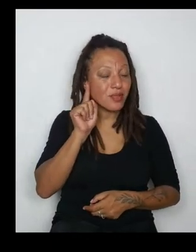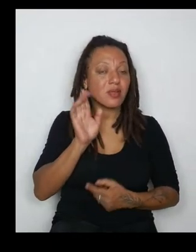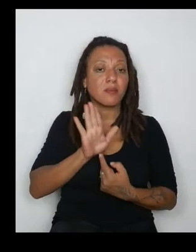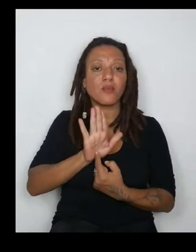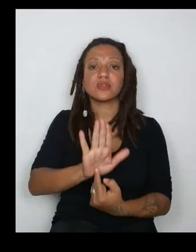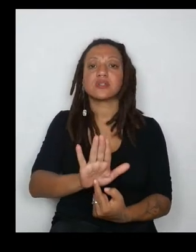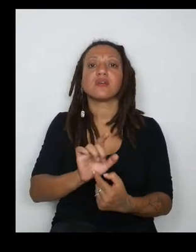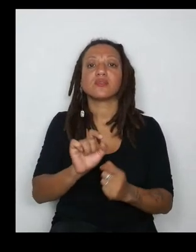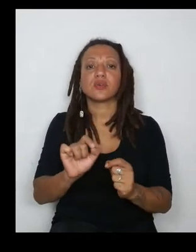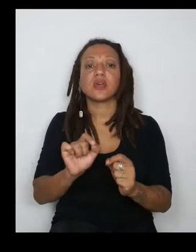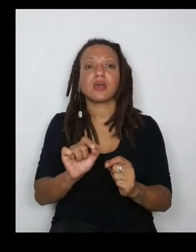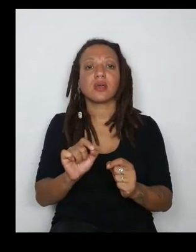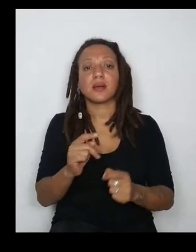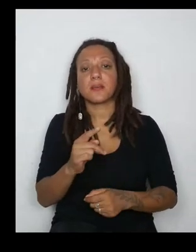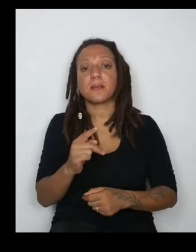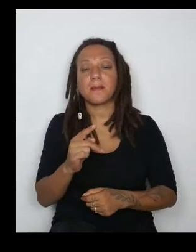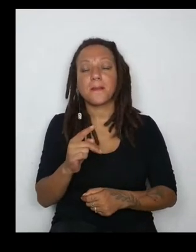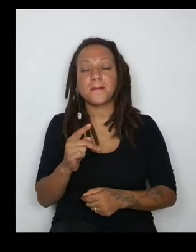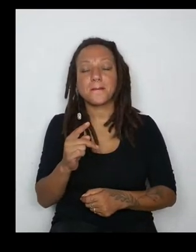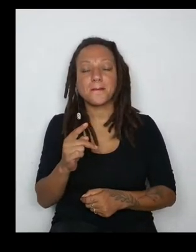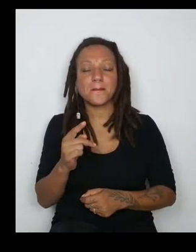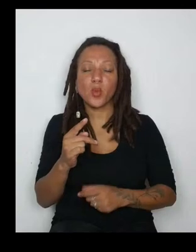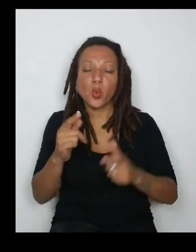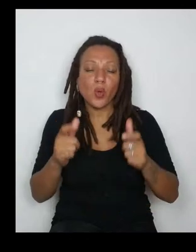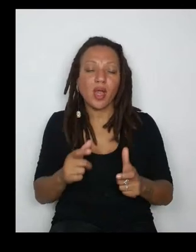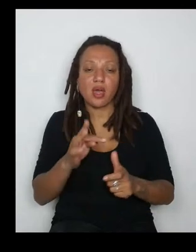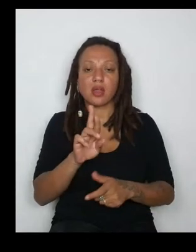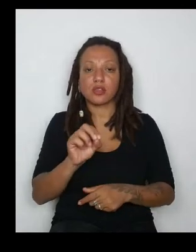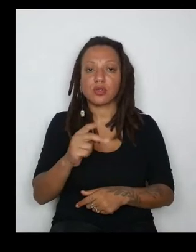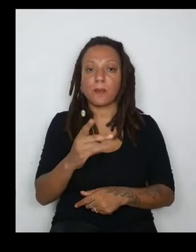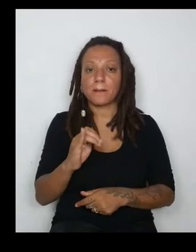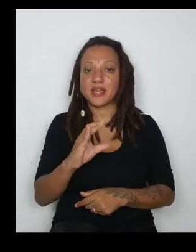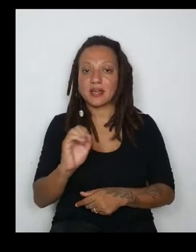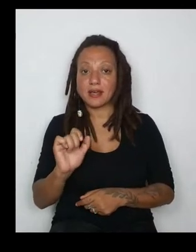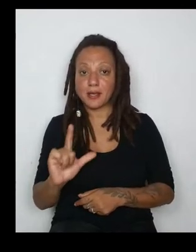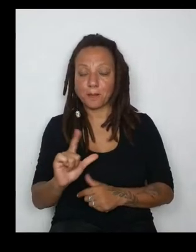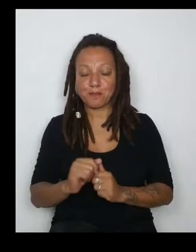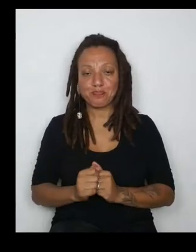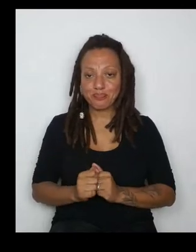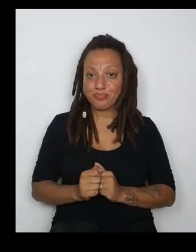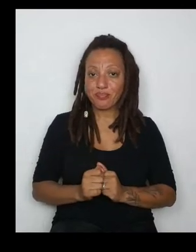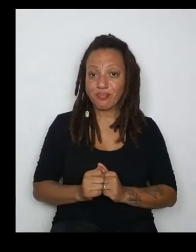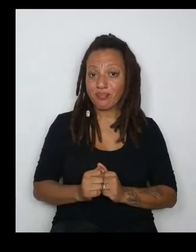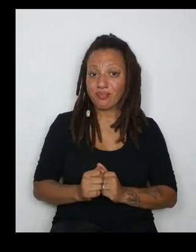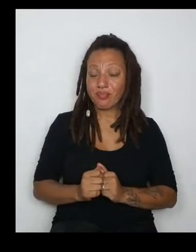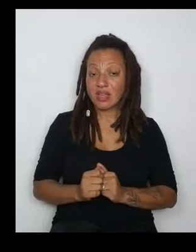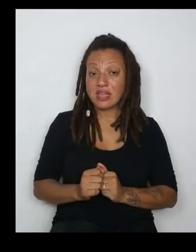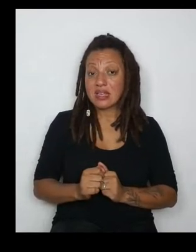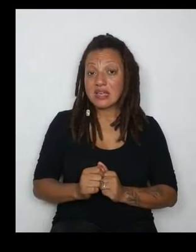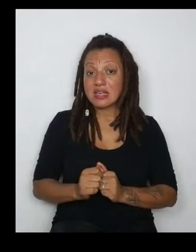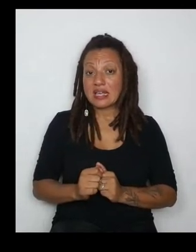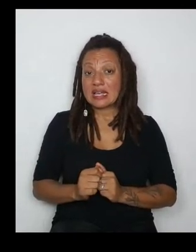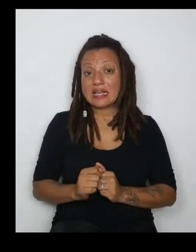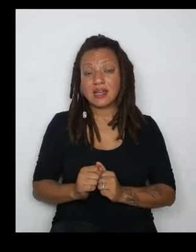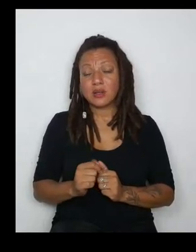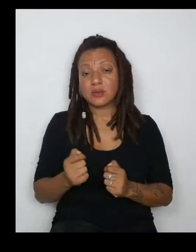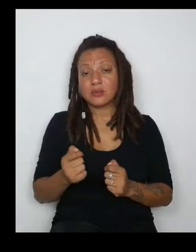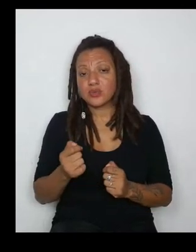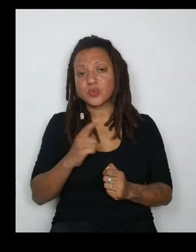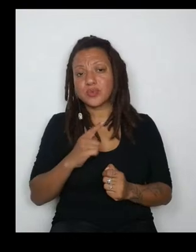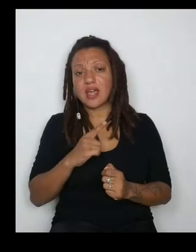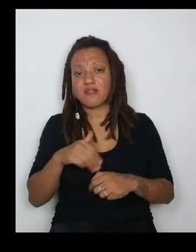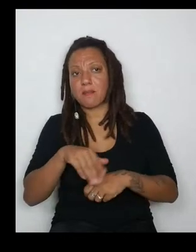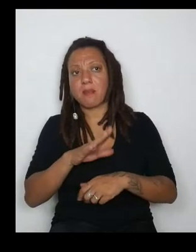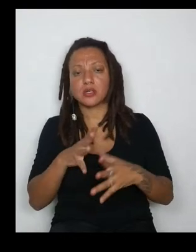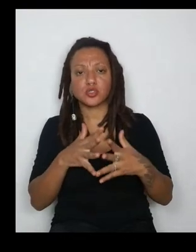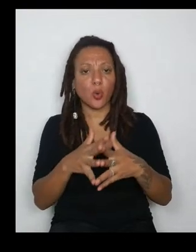nothing we could do to complicate that to offset that and to destabilize that so i do